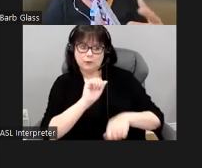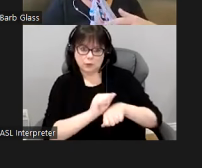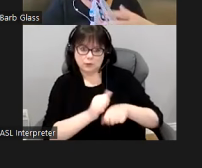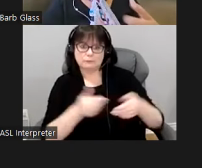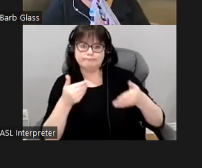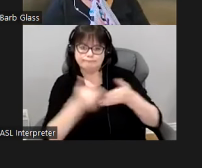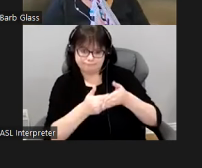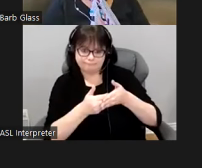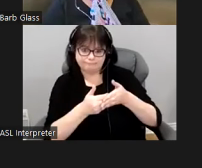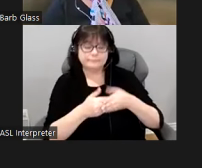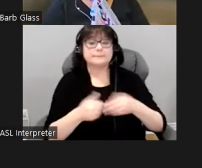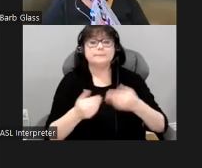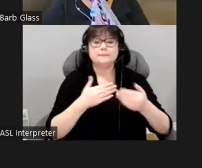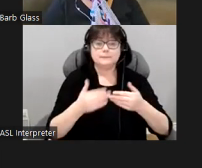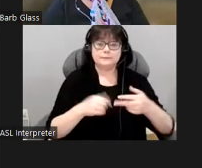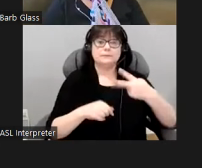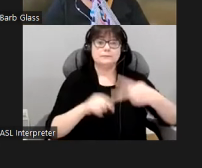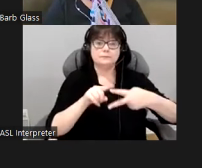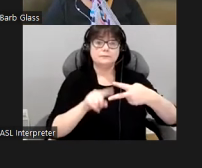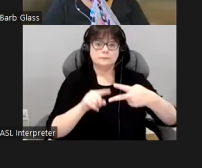funding under digital delivery.